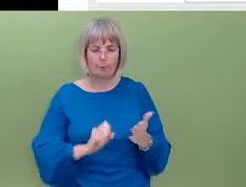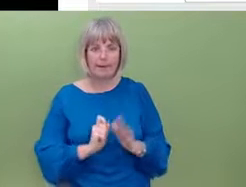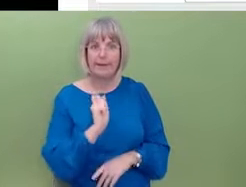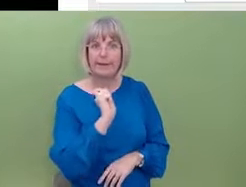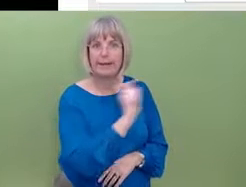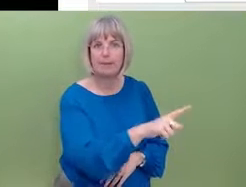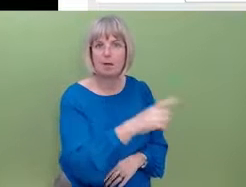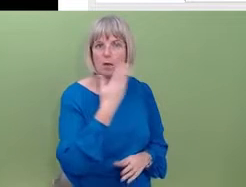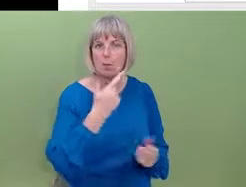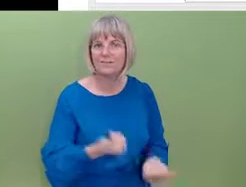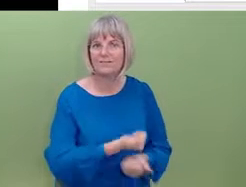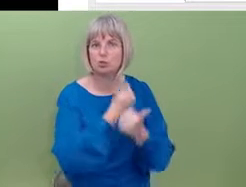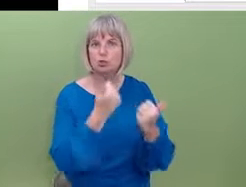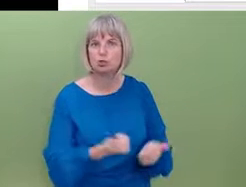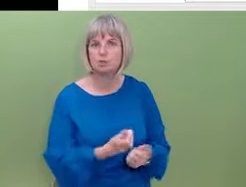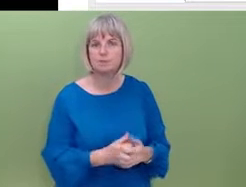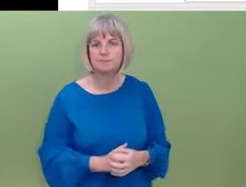complete.